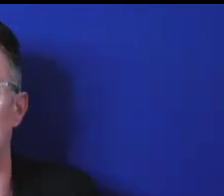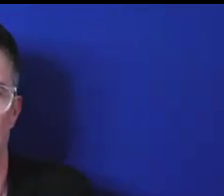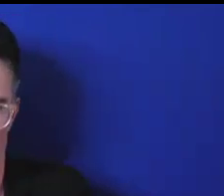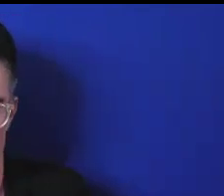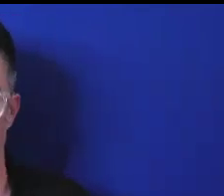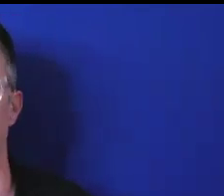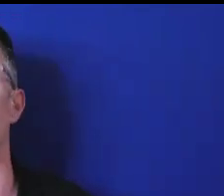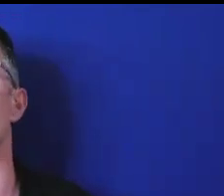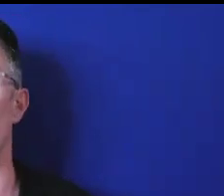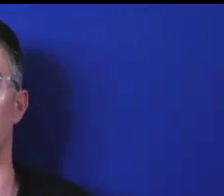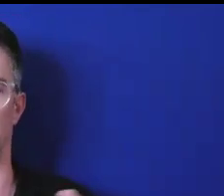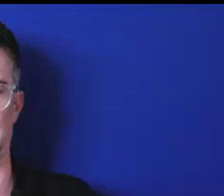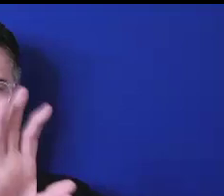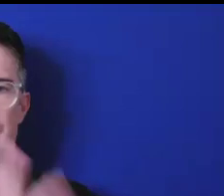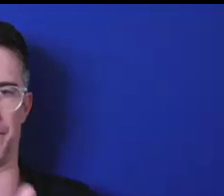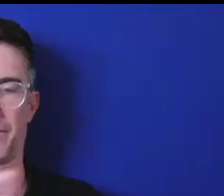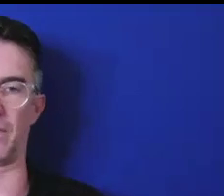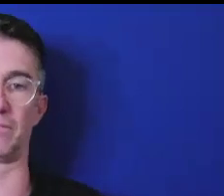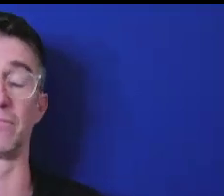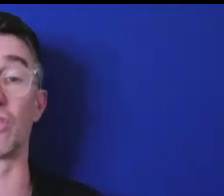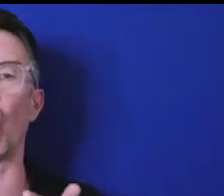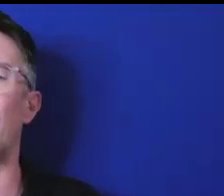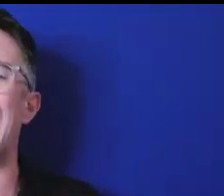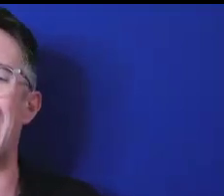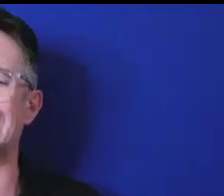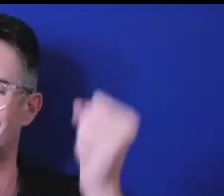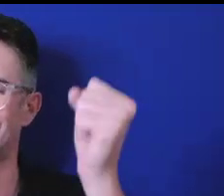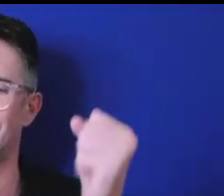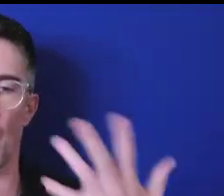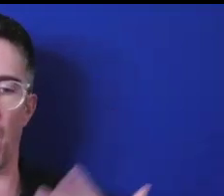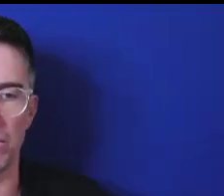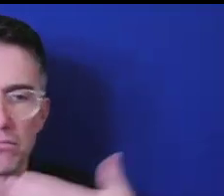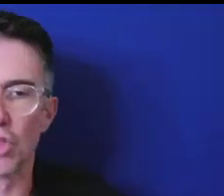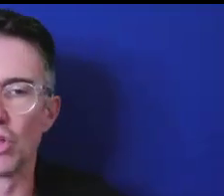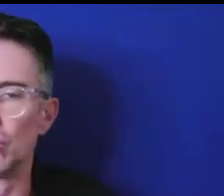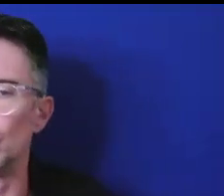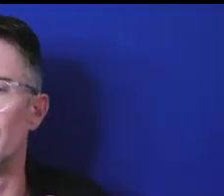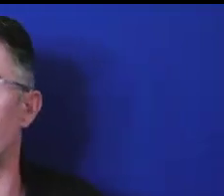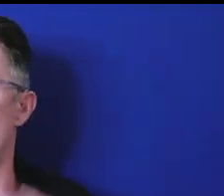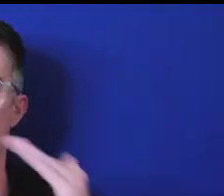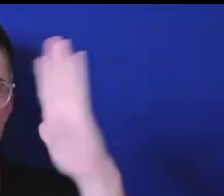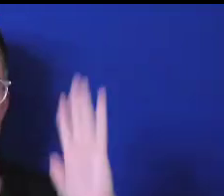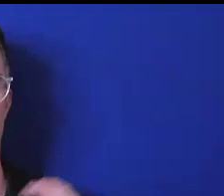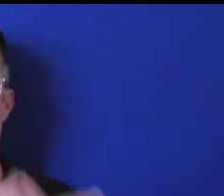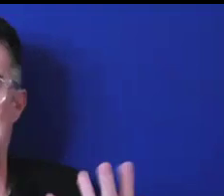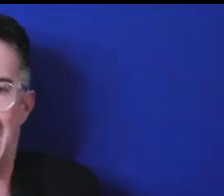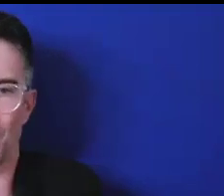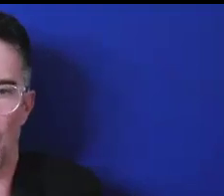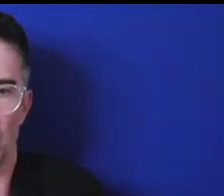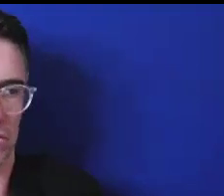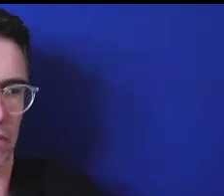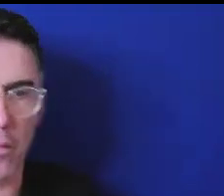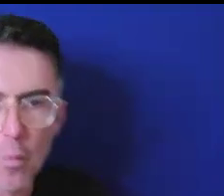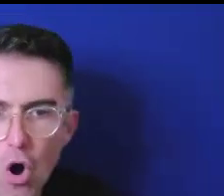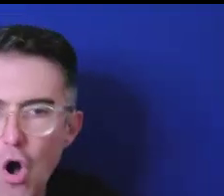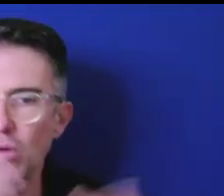activity participation as well as environmental factors. Environmental factors are considered for for development of